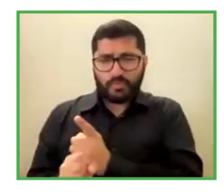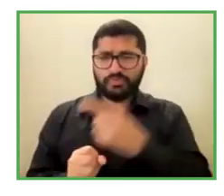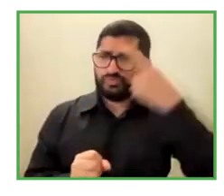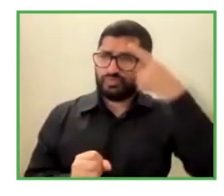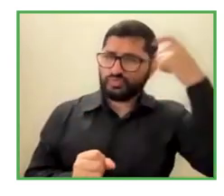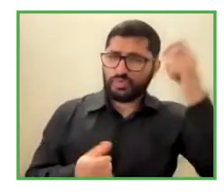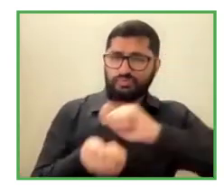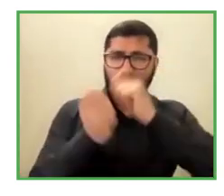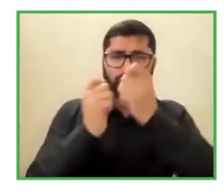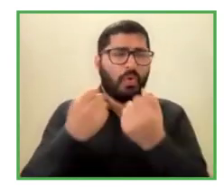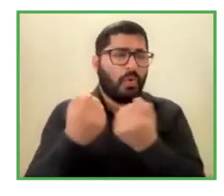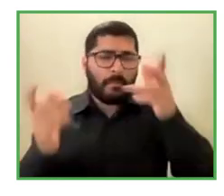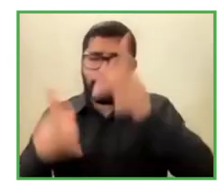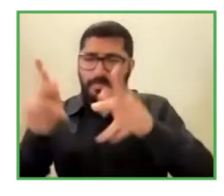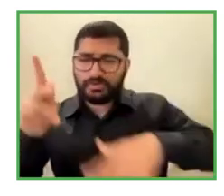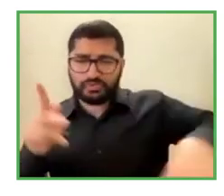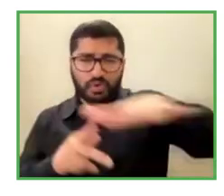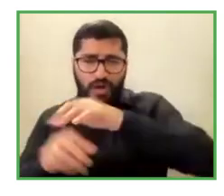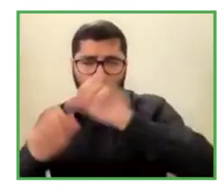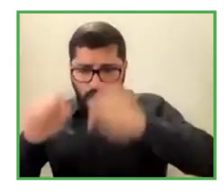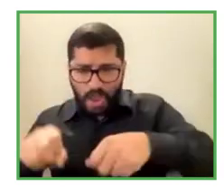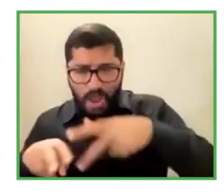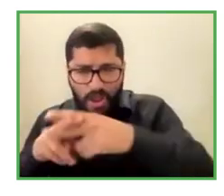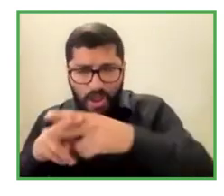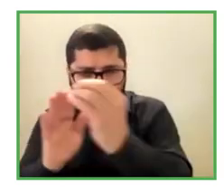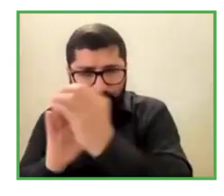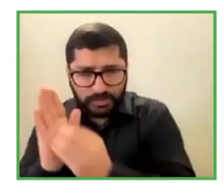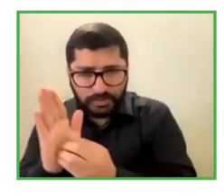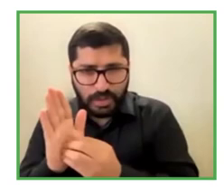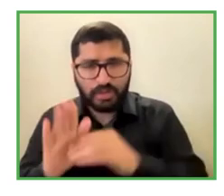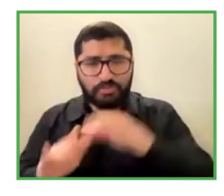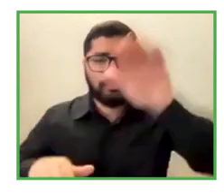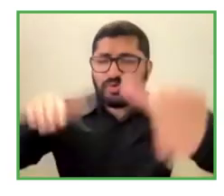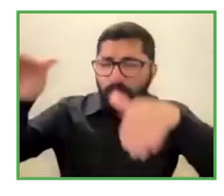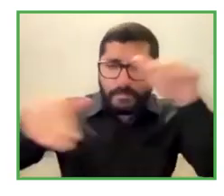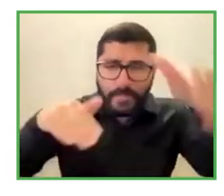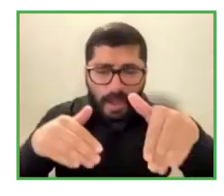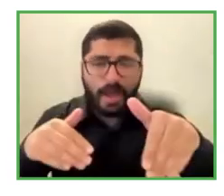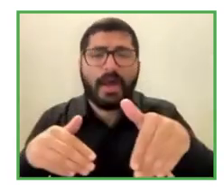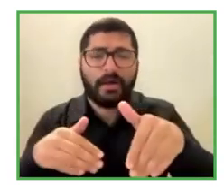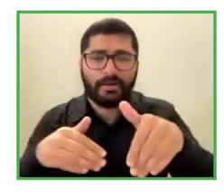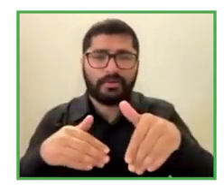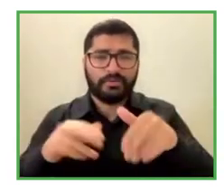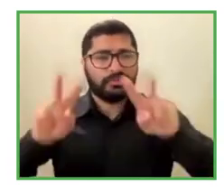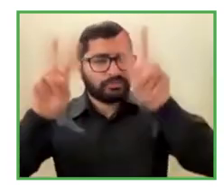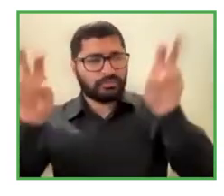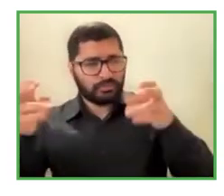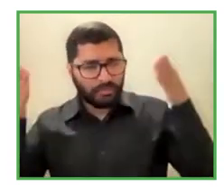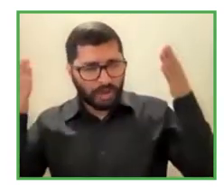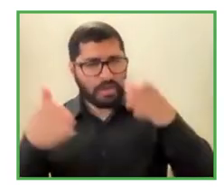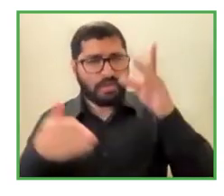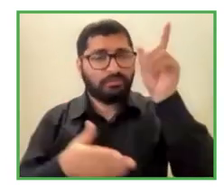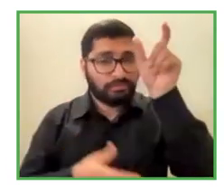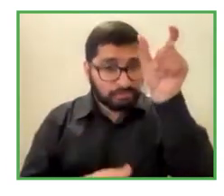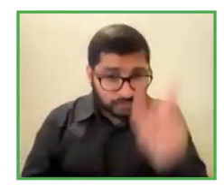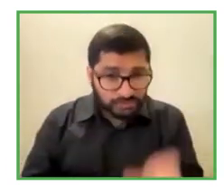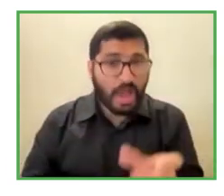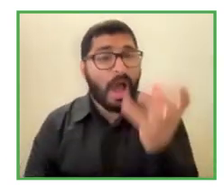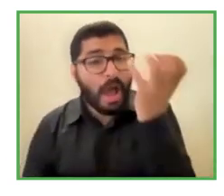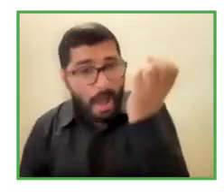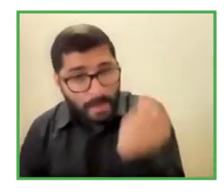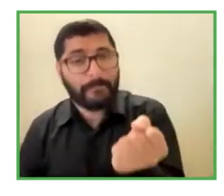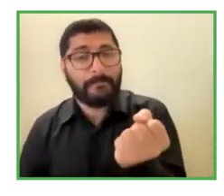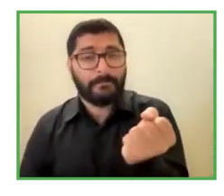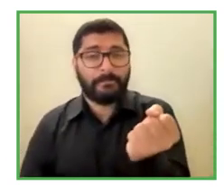like anyone else. And now the fact that the people have a means through